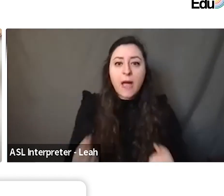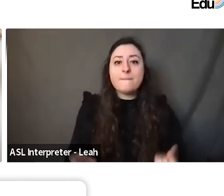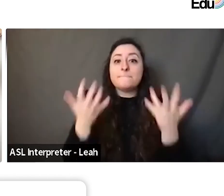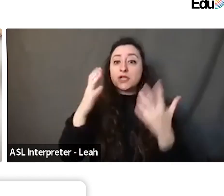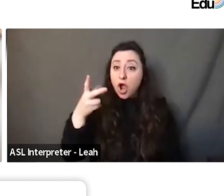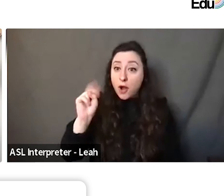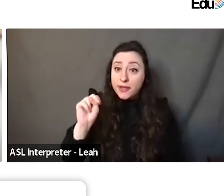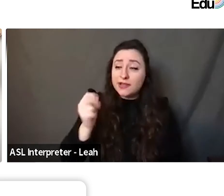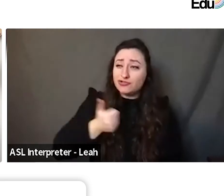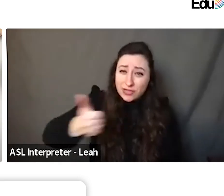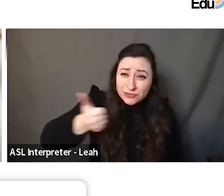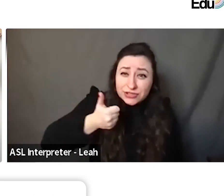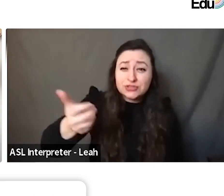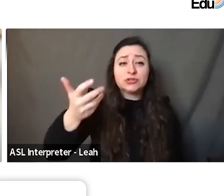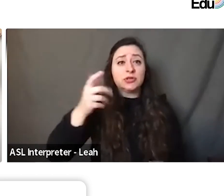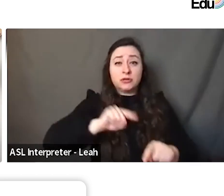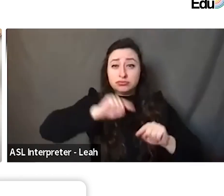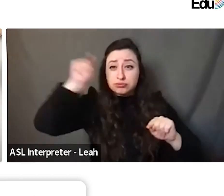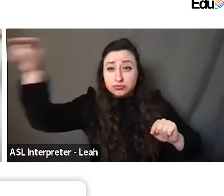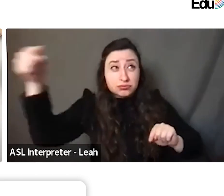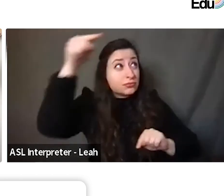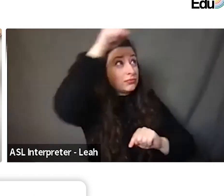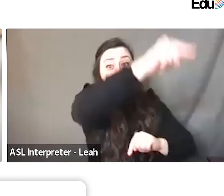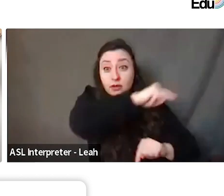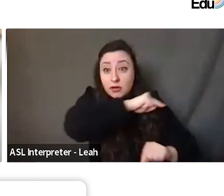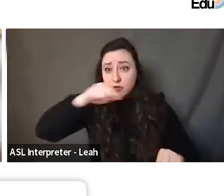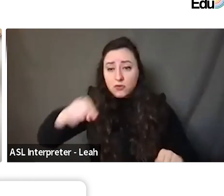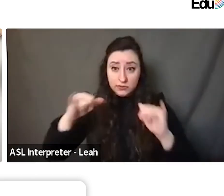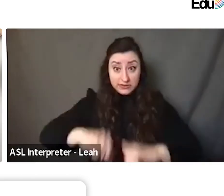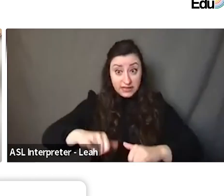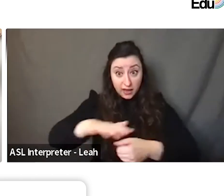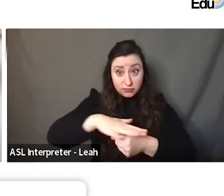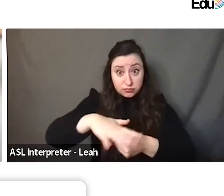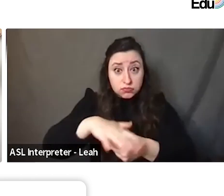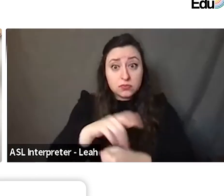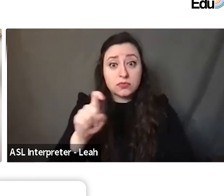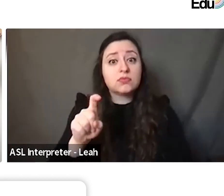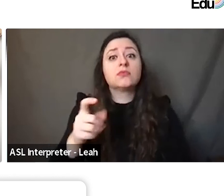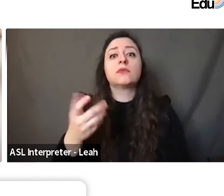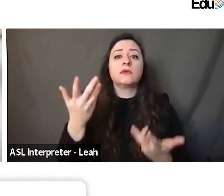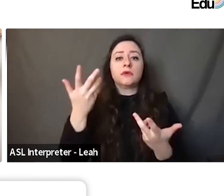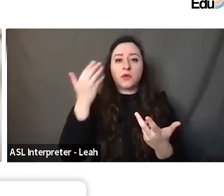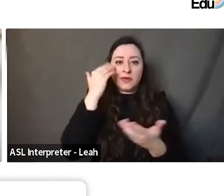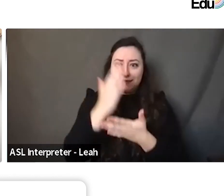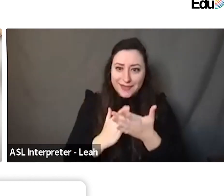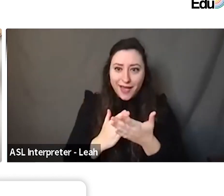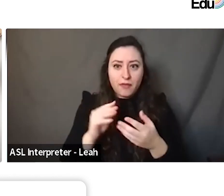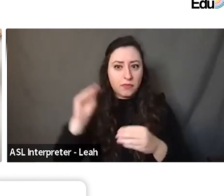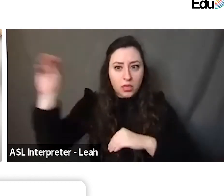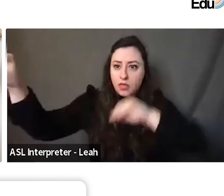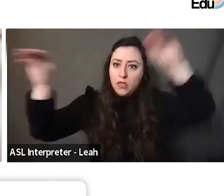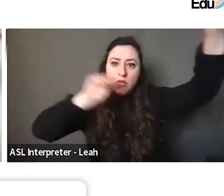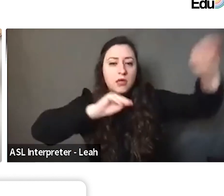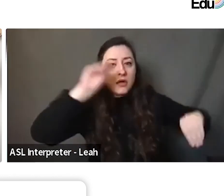transportation, as Joao was saying, like, why are cows being carried from one farm to the next farm to the next farm and then being tanned thousands of miles away and